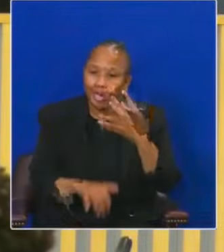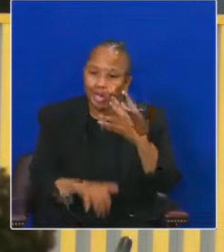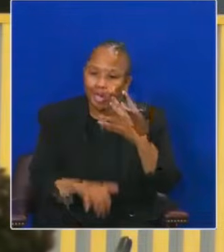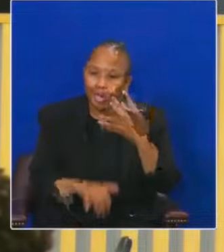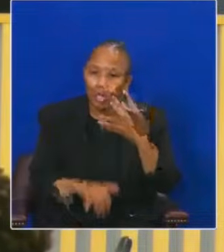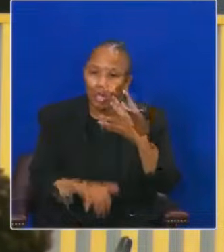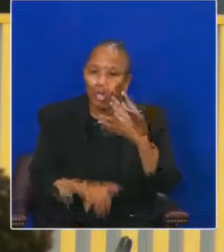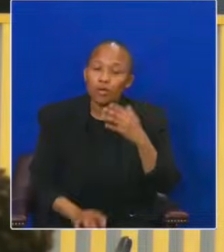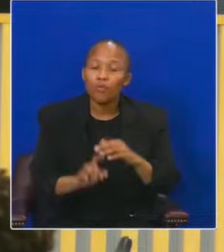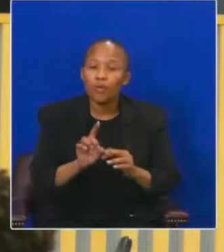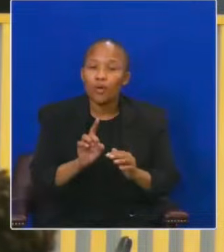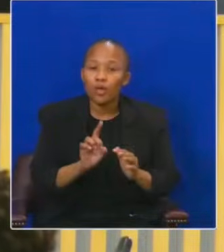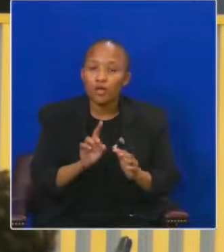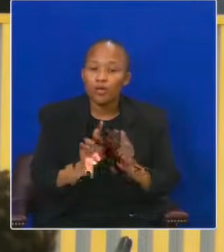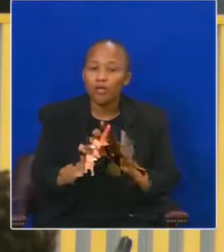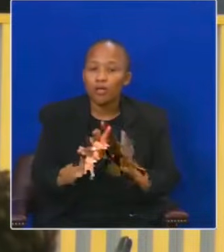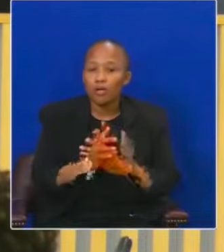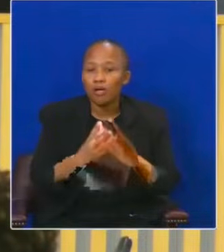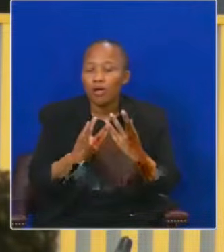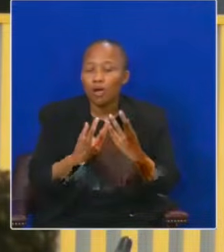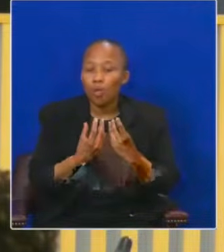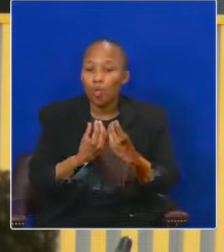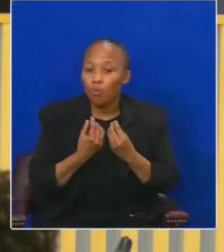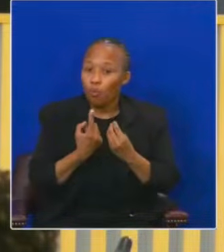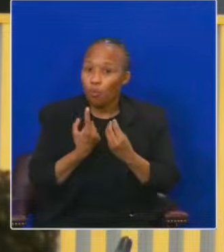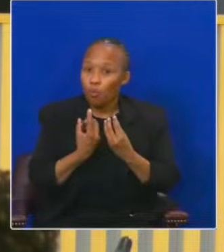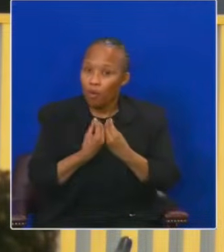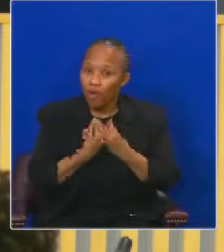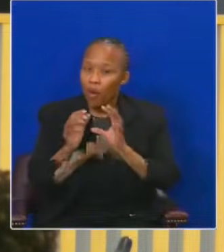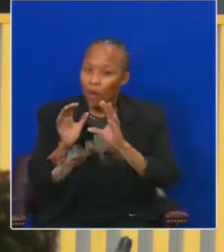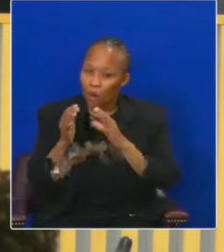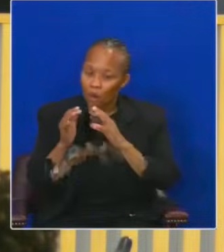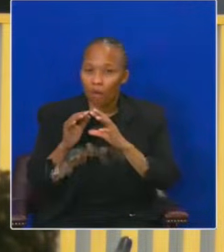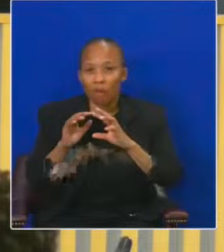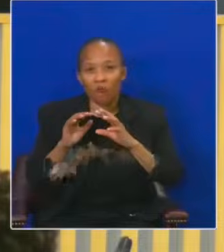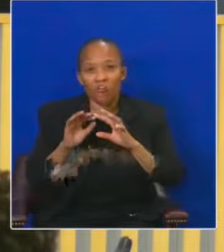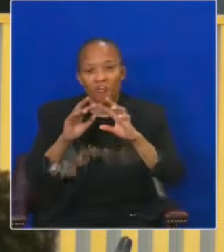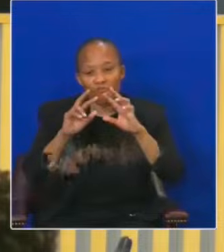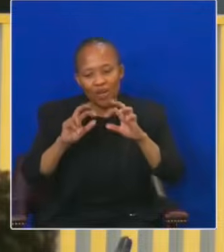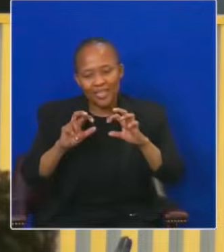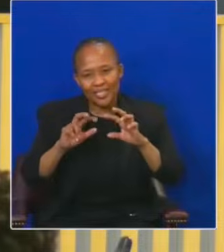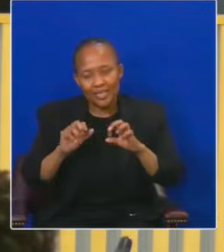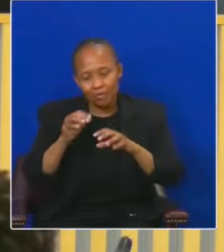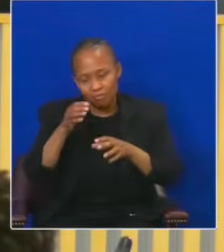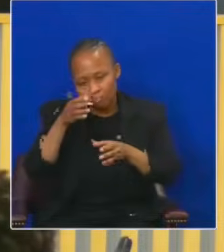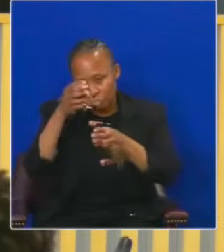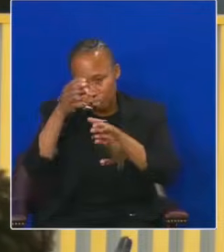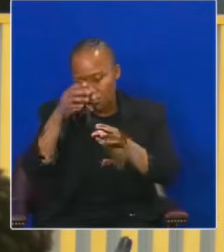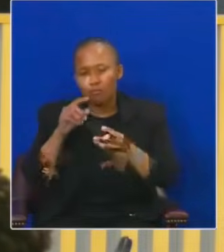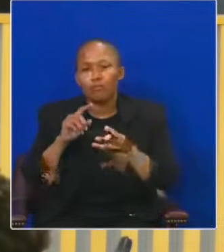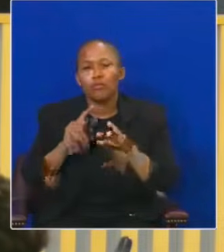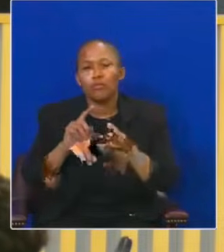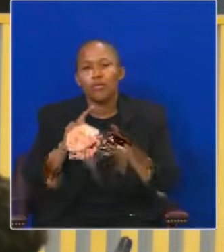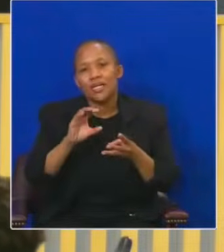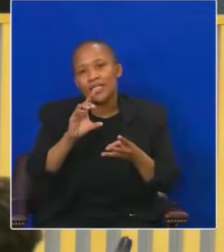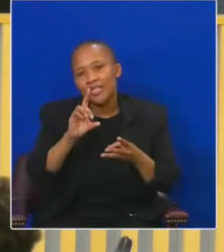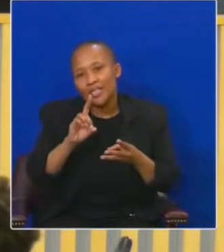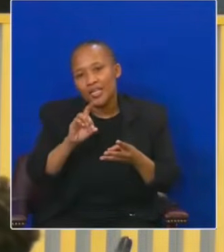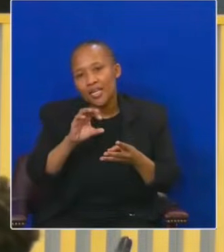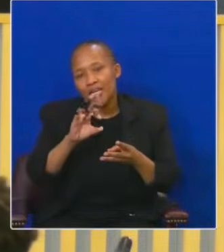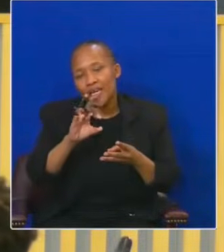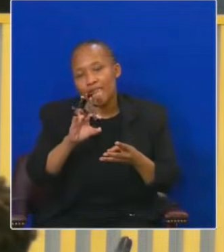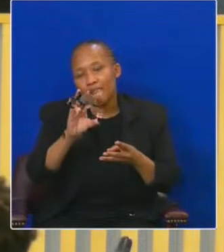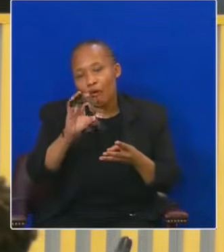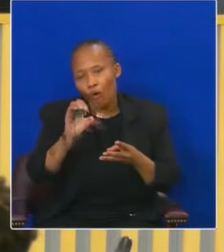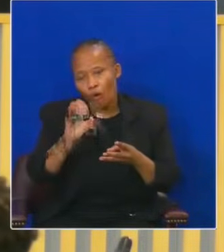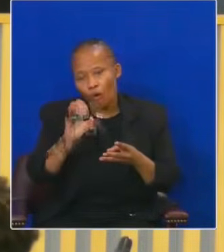forensic expert and the DFO, which is designated firearms